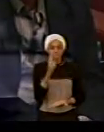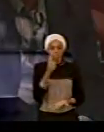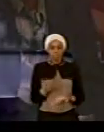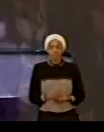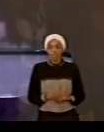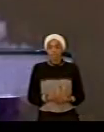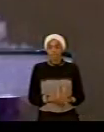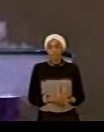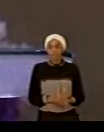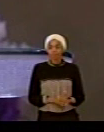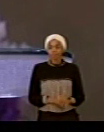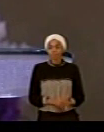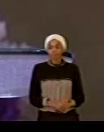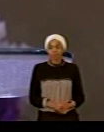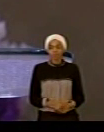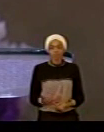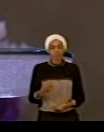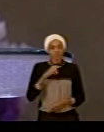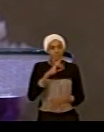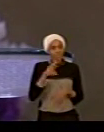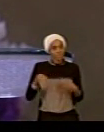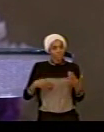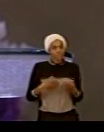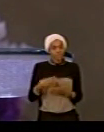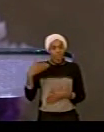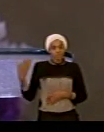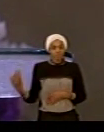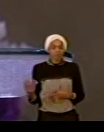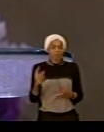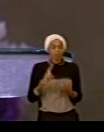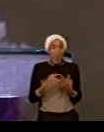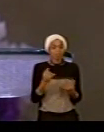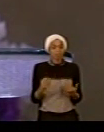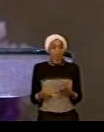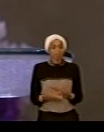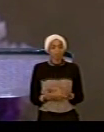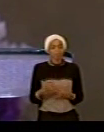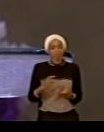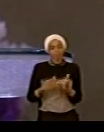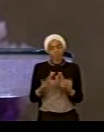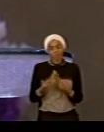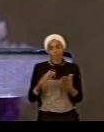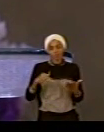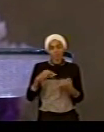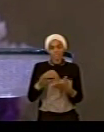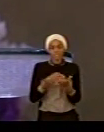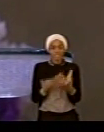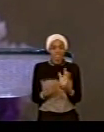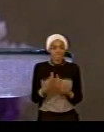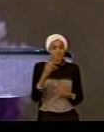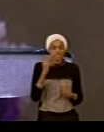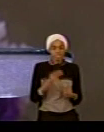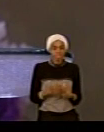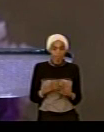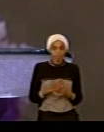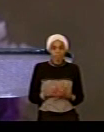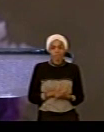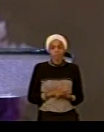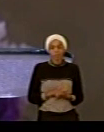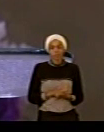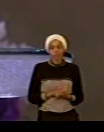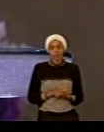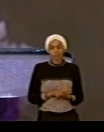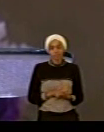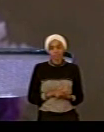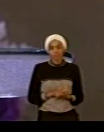Amen. We are all welcome to today's Bible study in Jesus' name. It's a